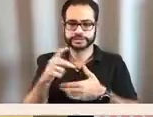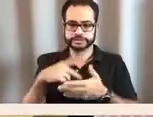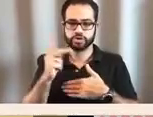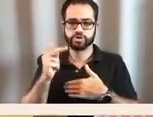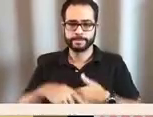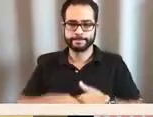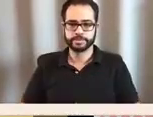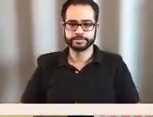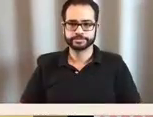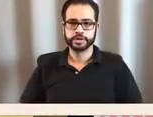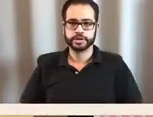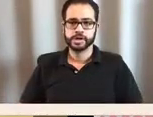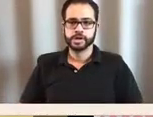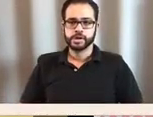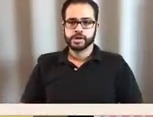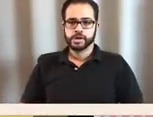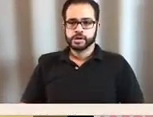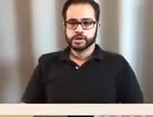Programs.